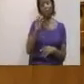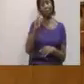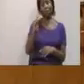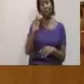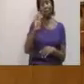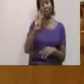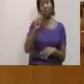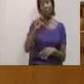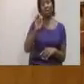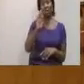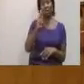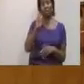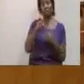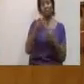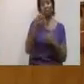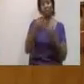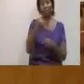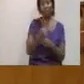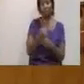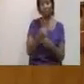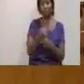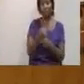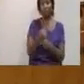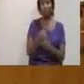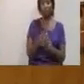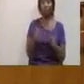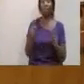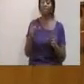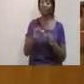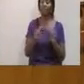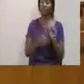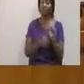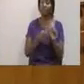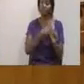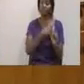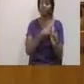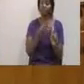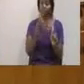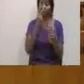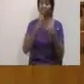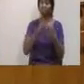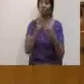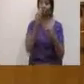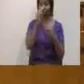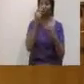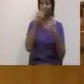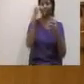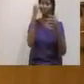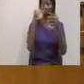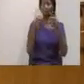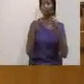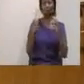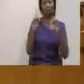rand over 3 years. But the problem, Deputy Honourable Minister, is when we ask for a breakdown of how that money is going to be